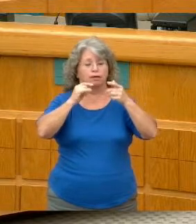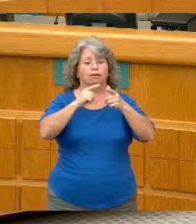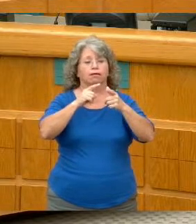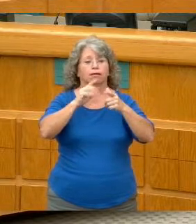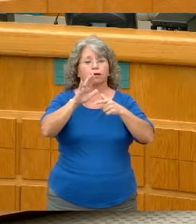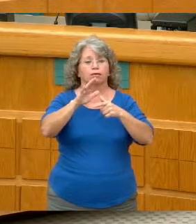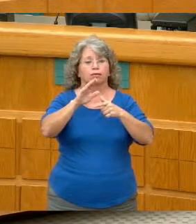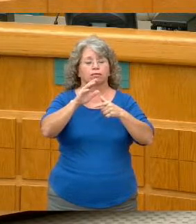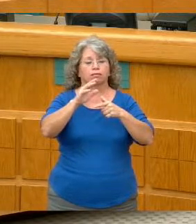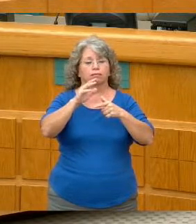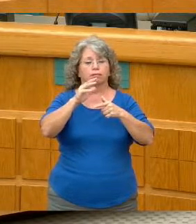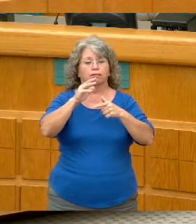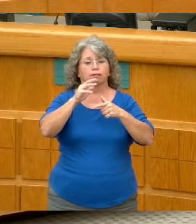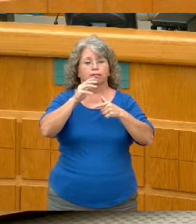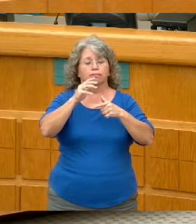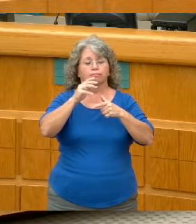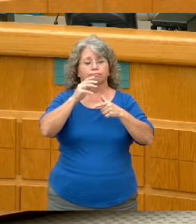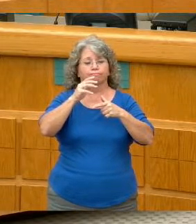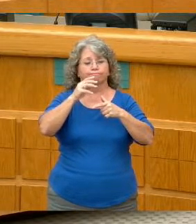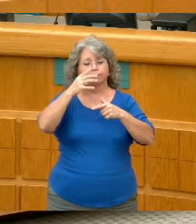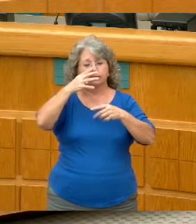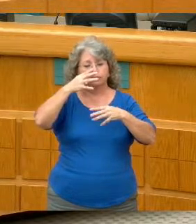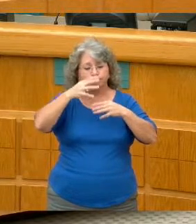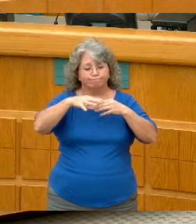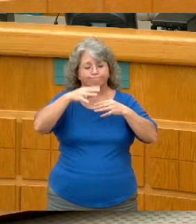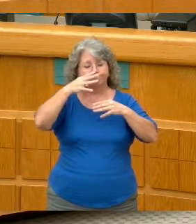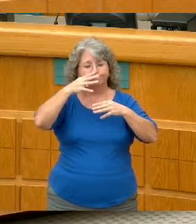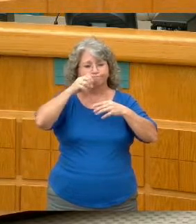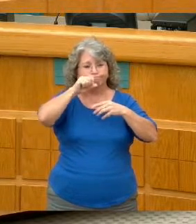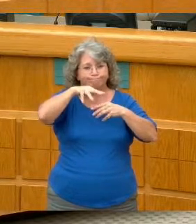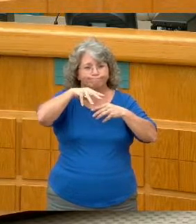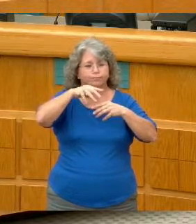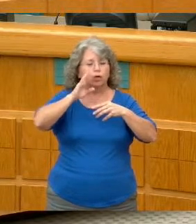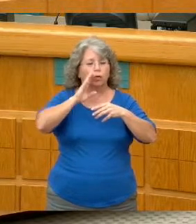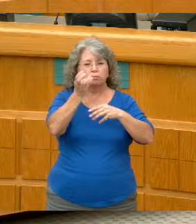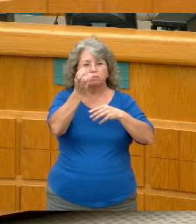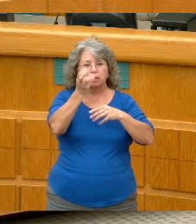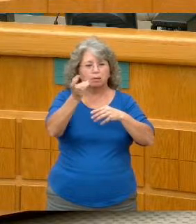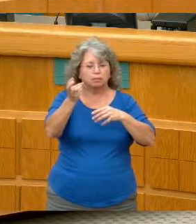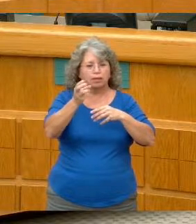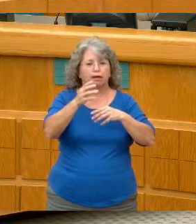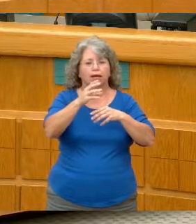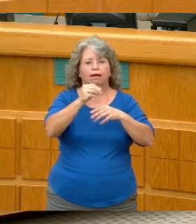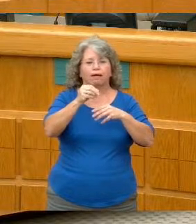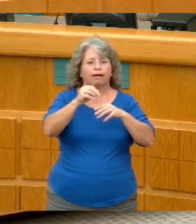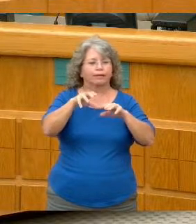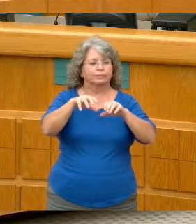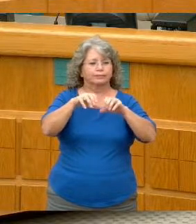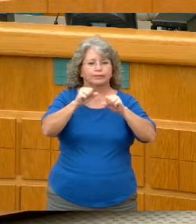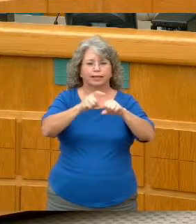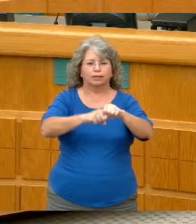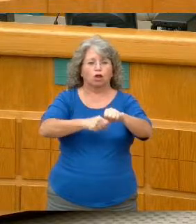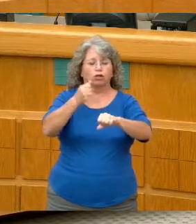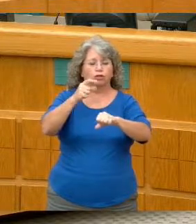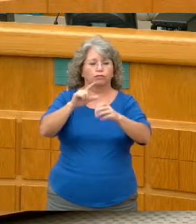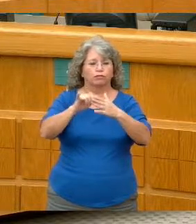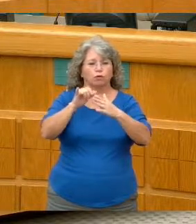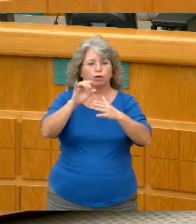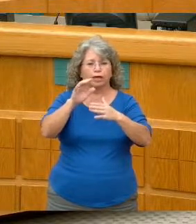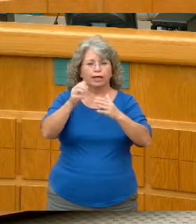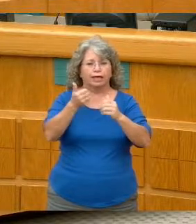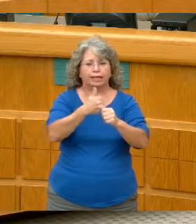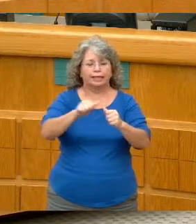particles deposited in the nasal passage will be very few, and it takes longer for the viral particles to